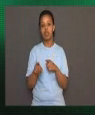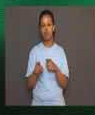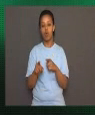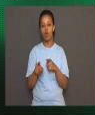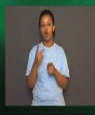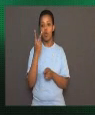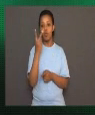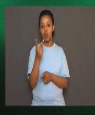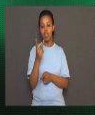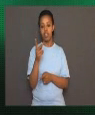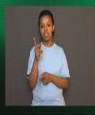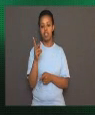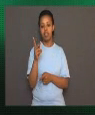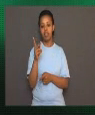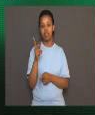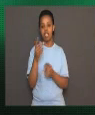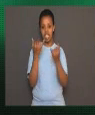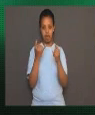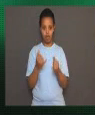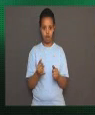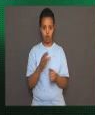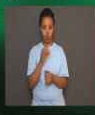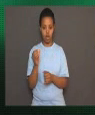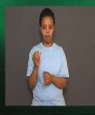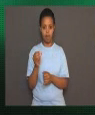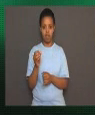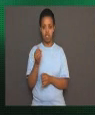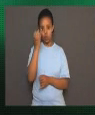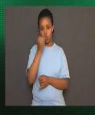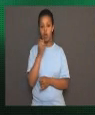in two, which is asexual reproduction.